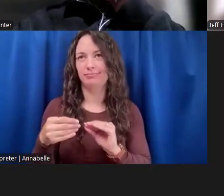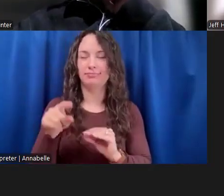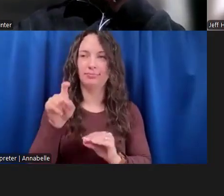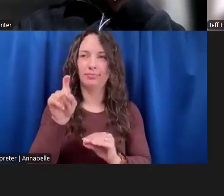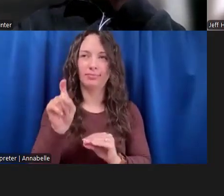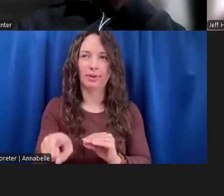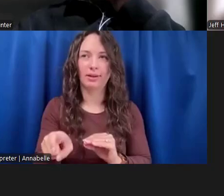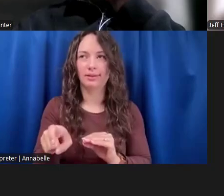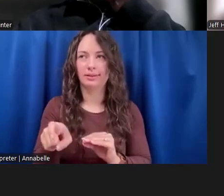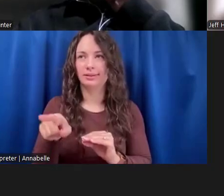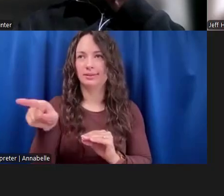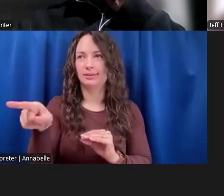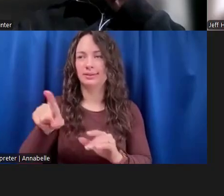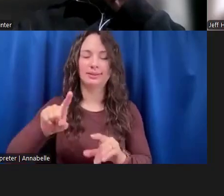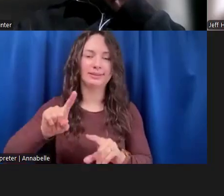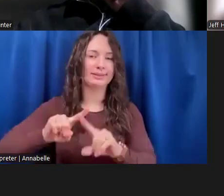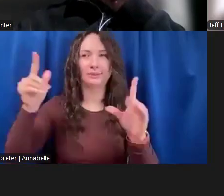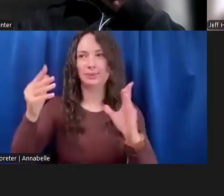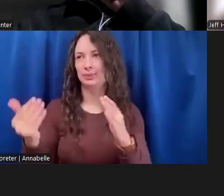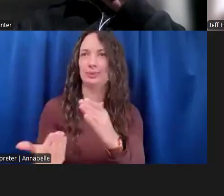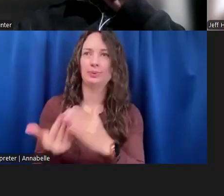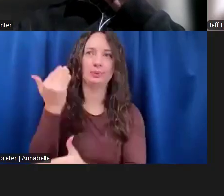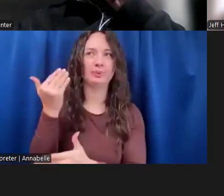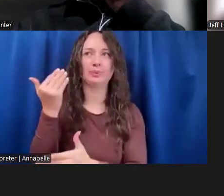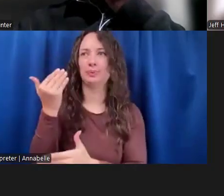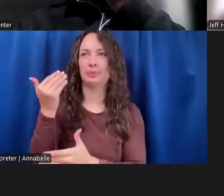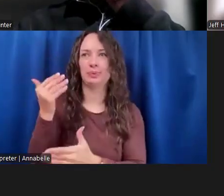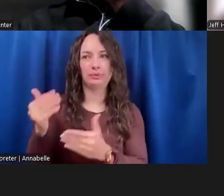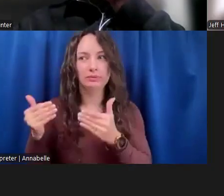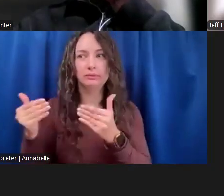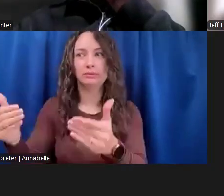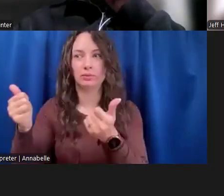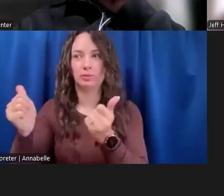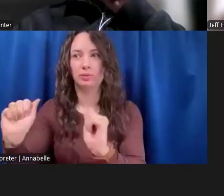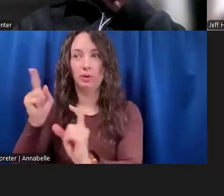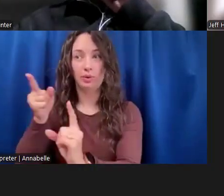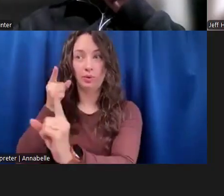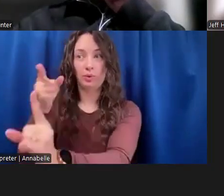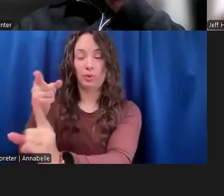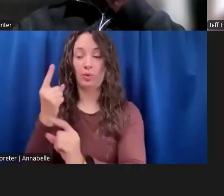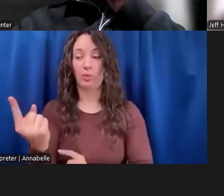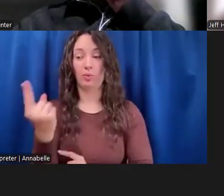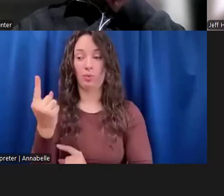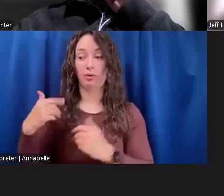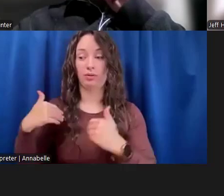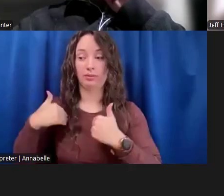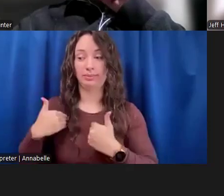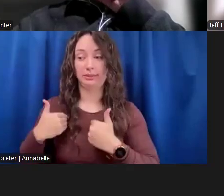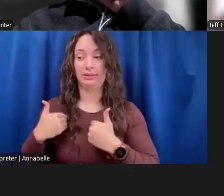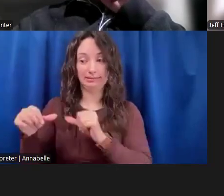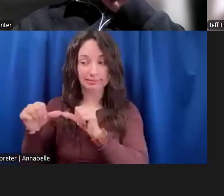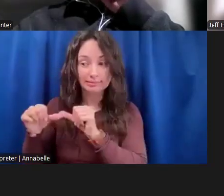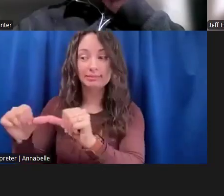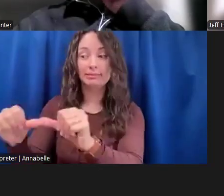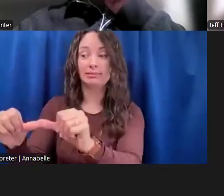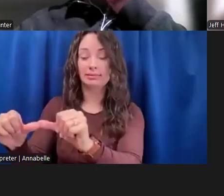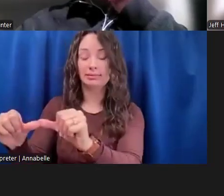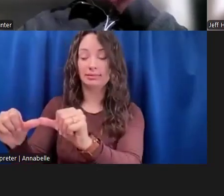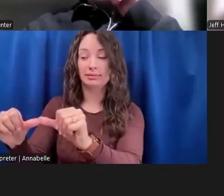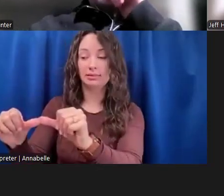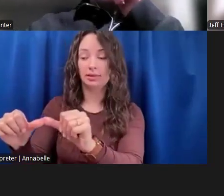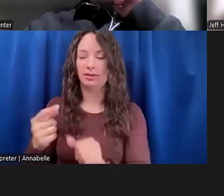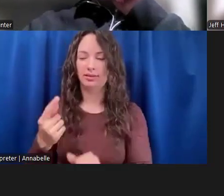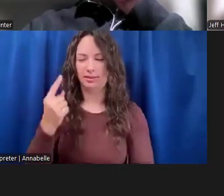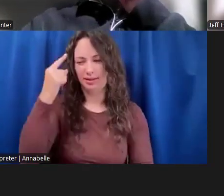that you hadn't thought of before because your desired future condition is, sustaining a certain species. And so when you look at the vulnerability of